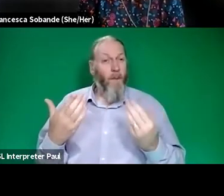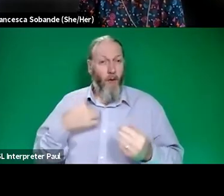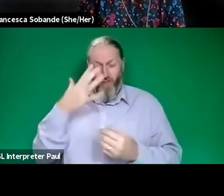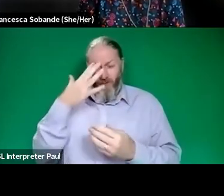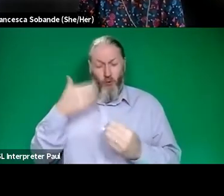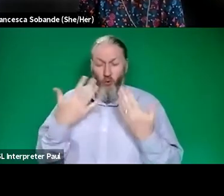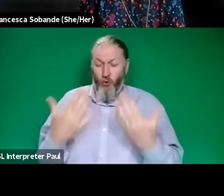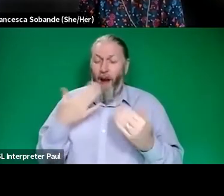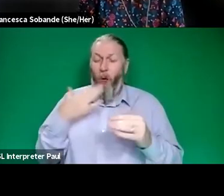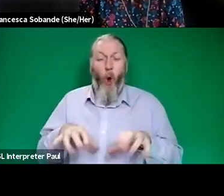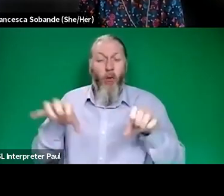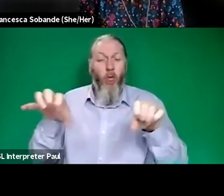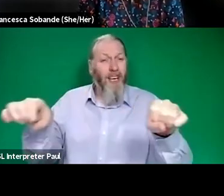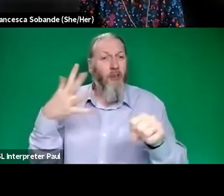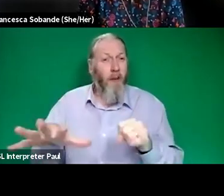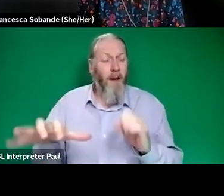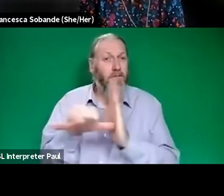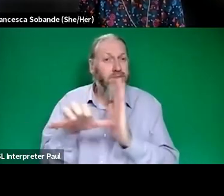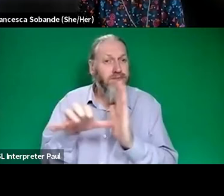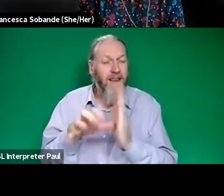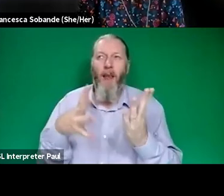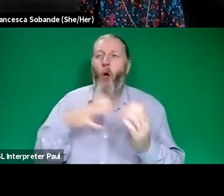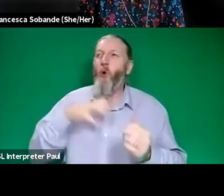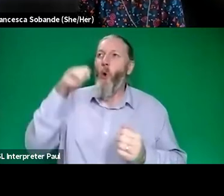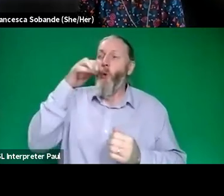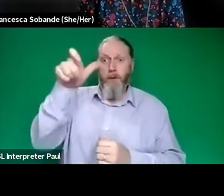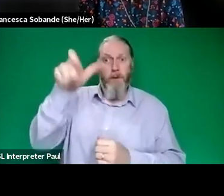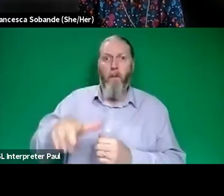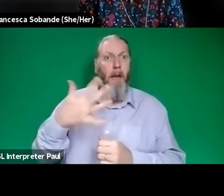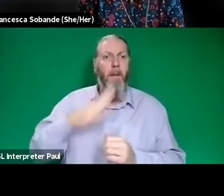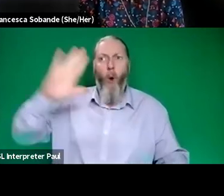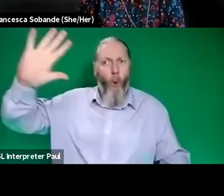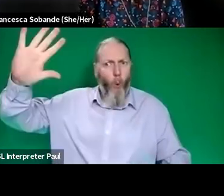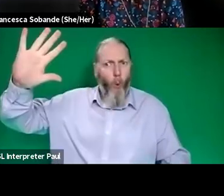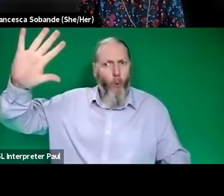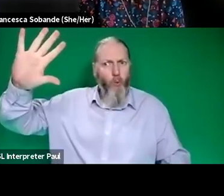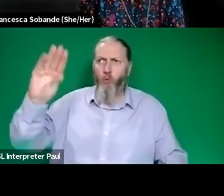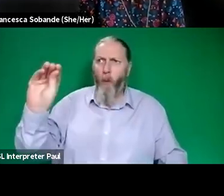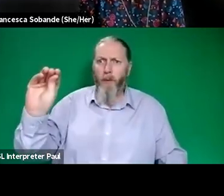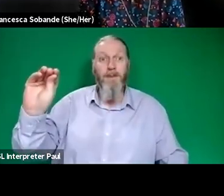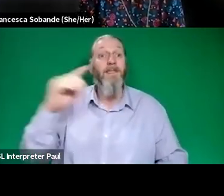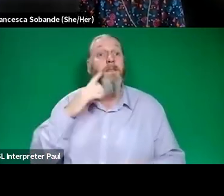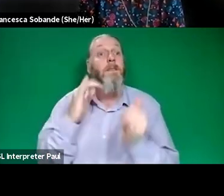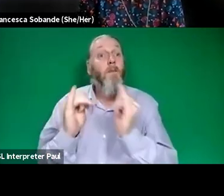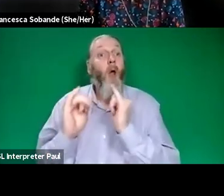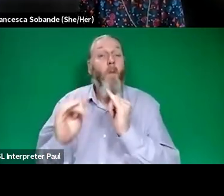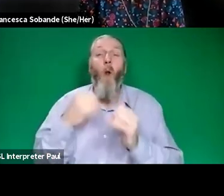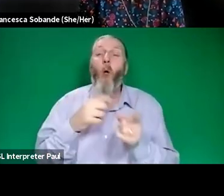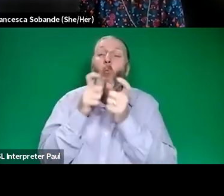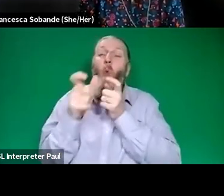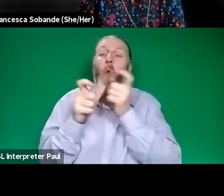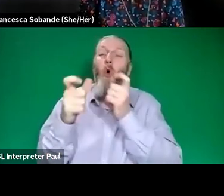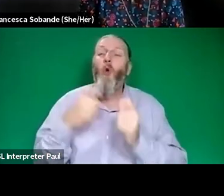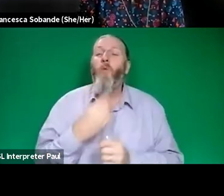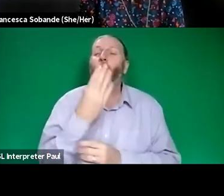which we talk about oppression, and someone sort of stopping me and reminding me that sometimes the language we use around talking about oppressed people